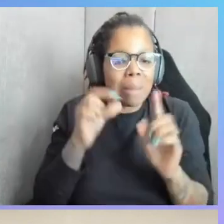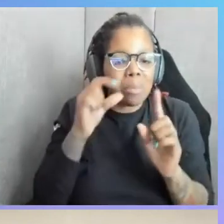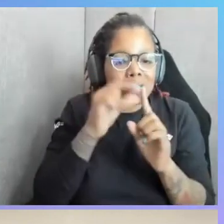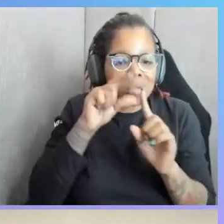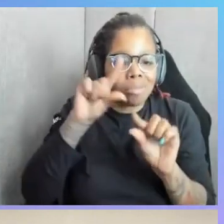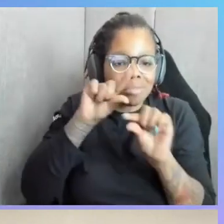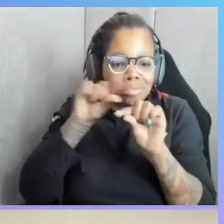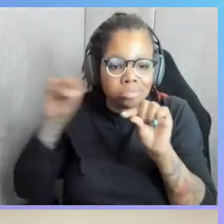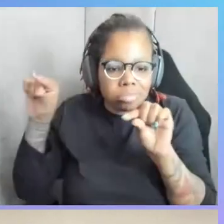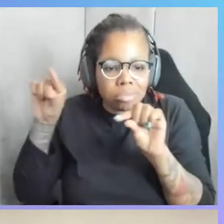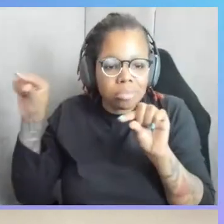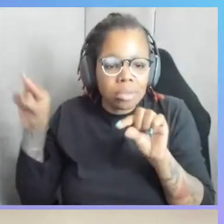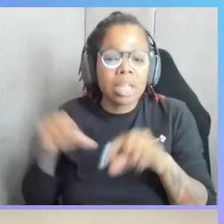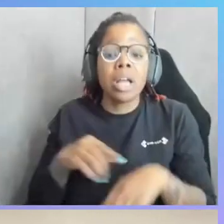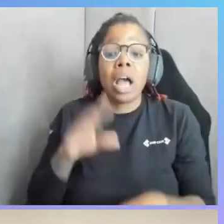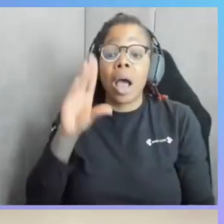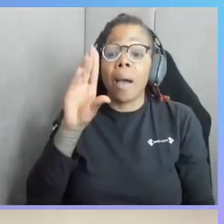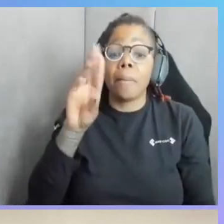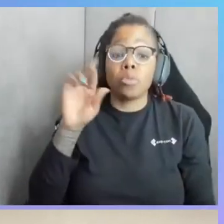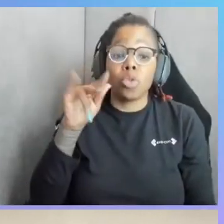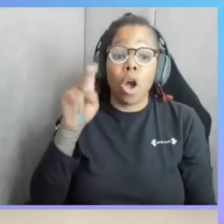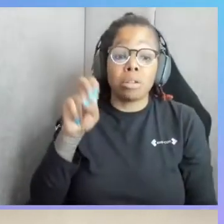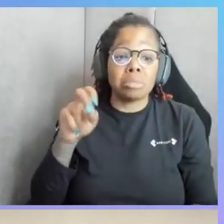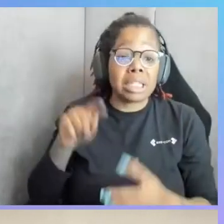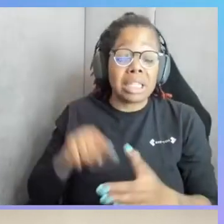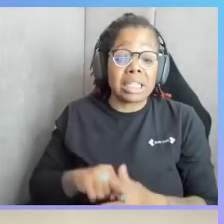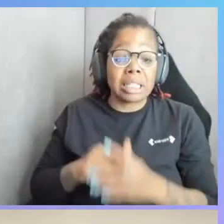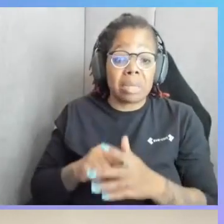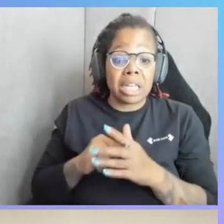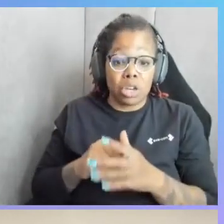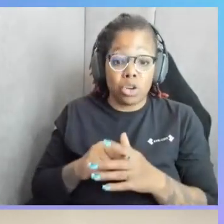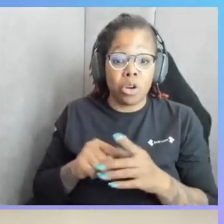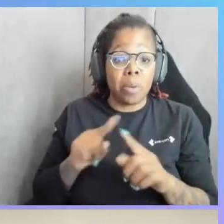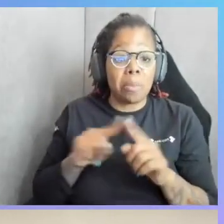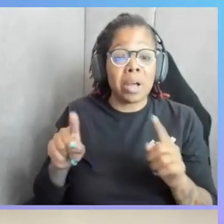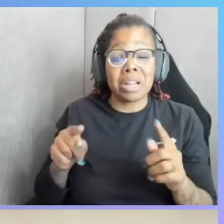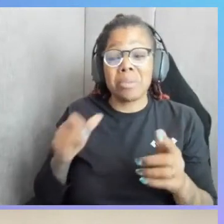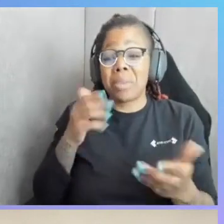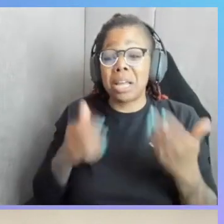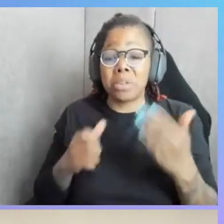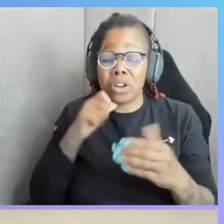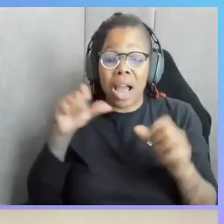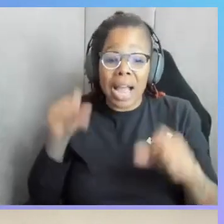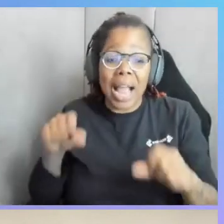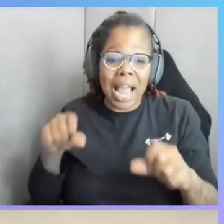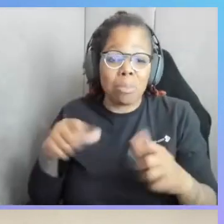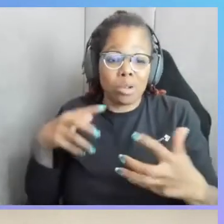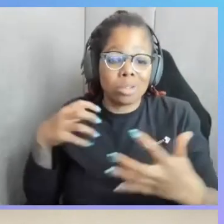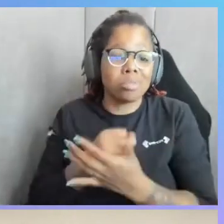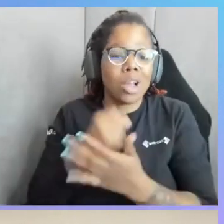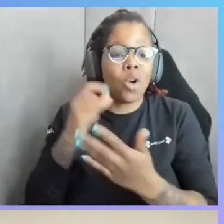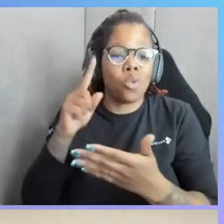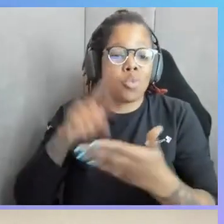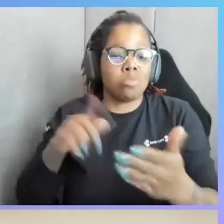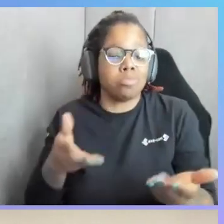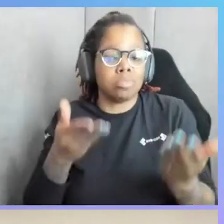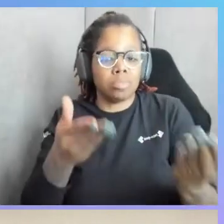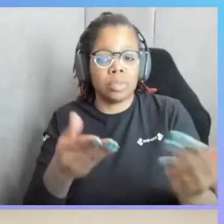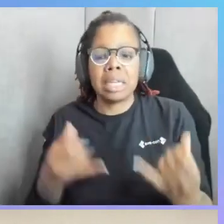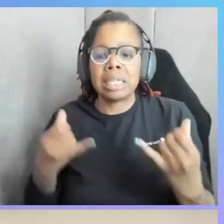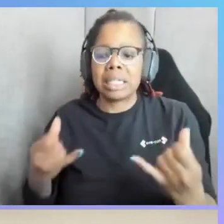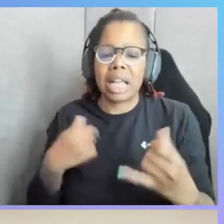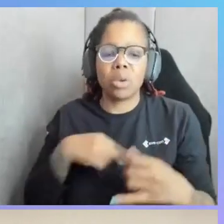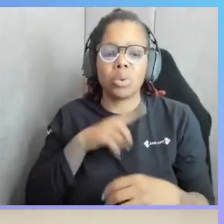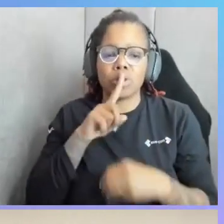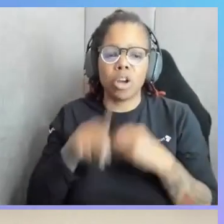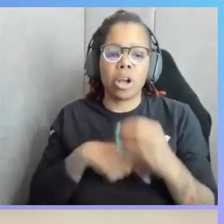beginner guideline, but takeaways might not be actionable. So for today, I'm actually going to talk about the APCA